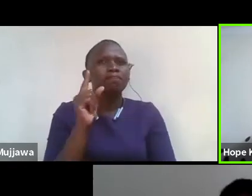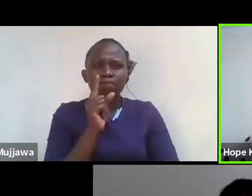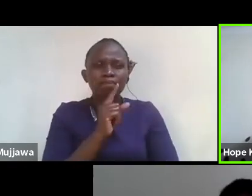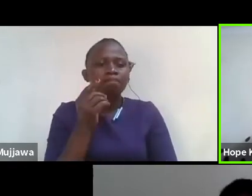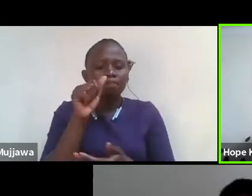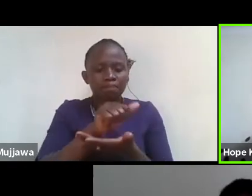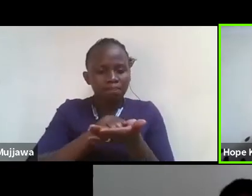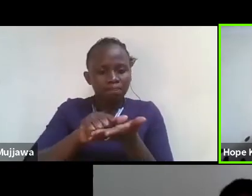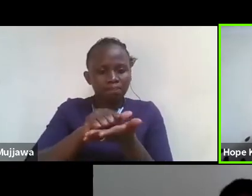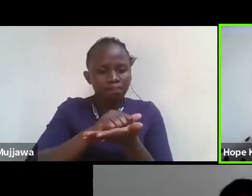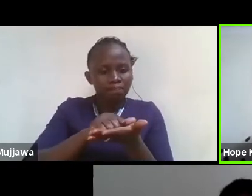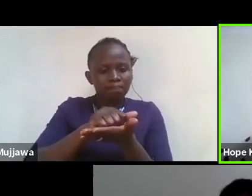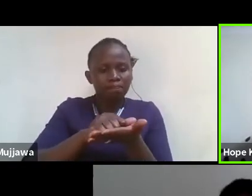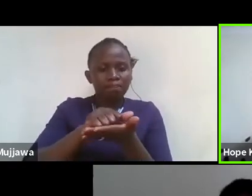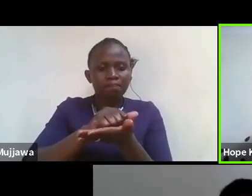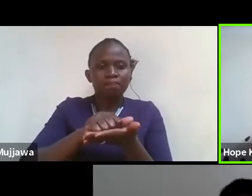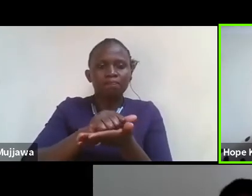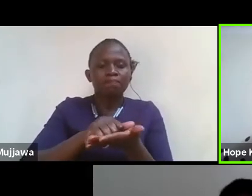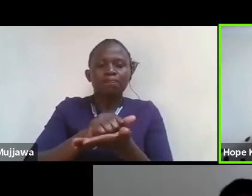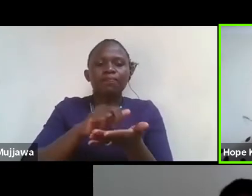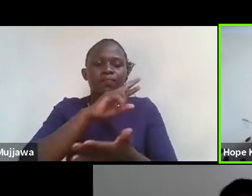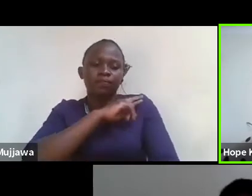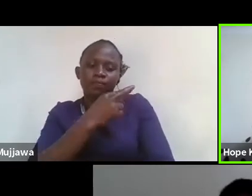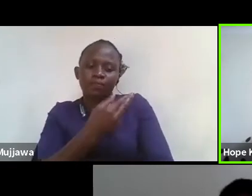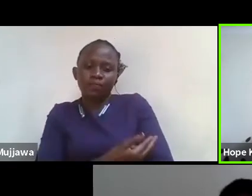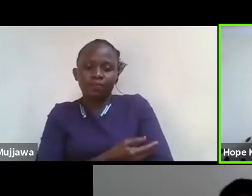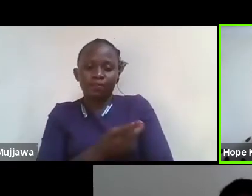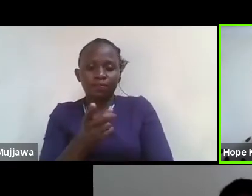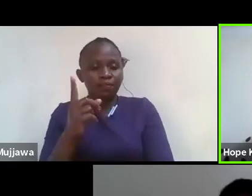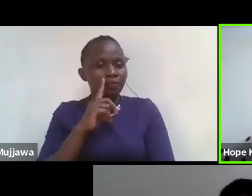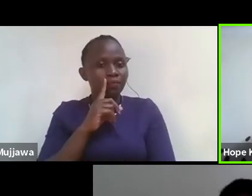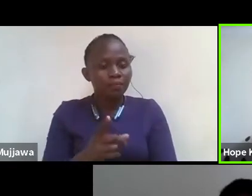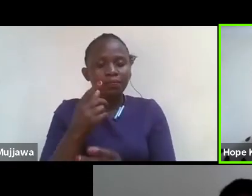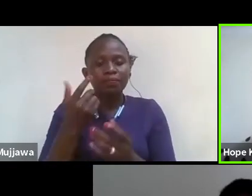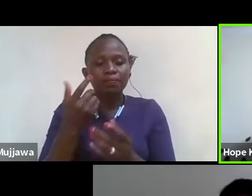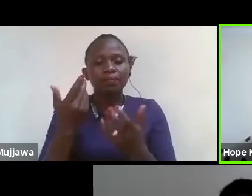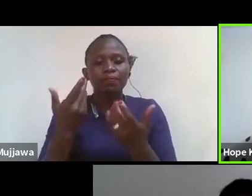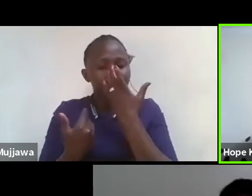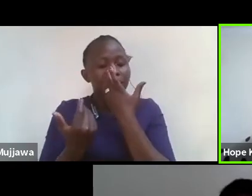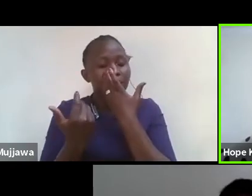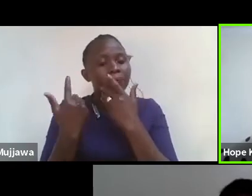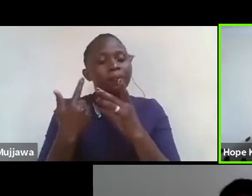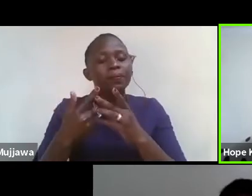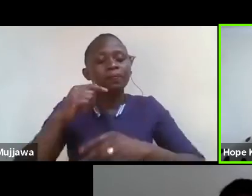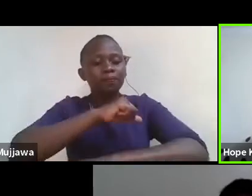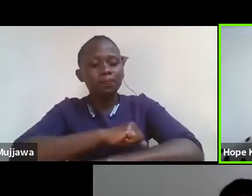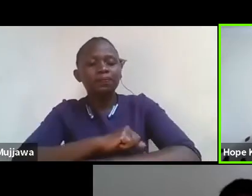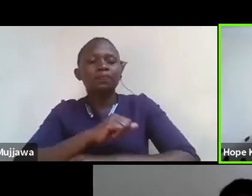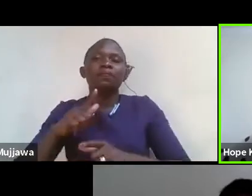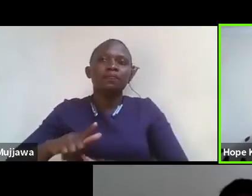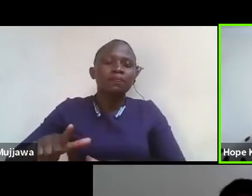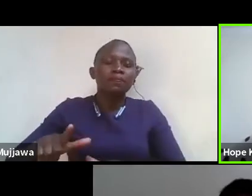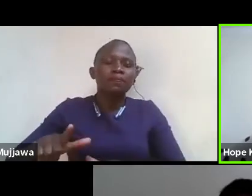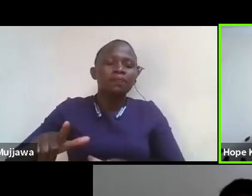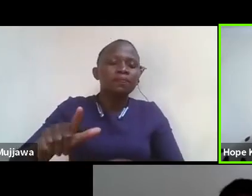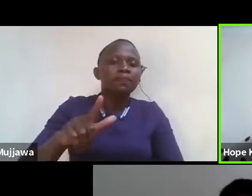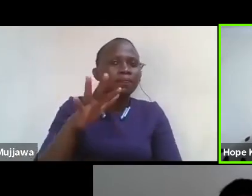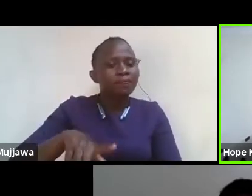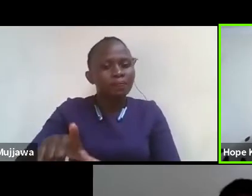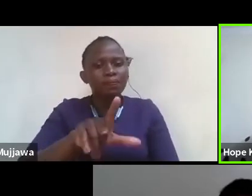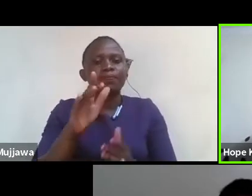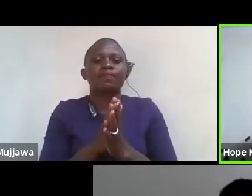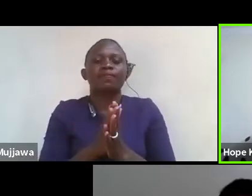that, I'm sure we've heard it from school, we have natural resources, lakes, to the parks, and of course the minerals. So this is one